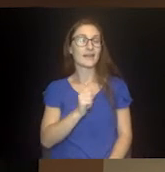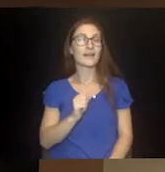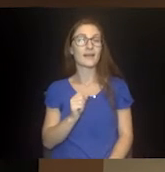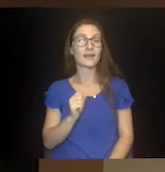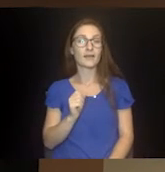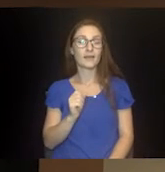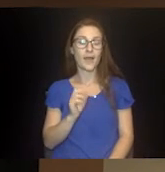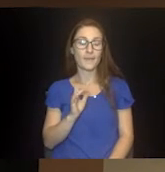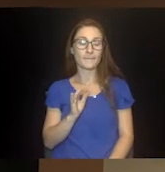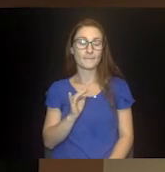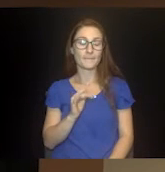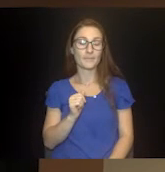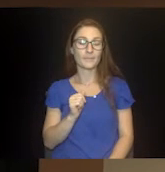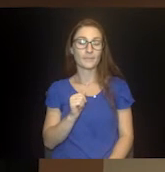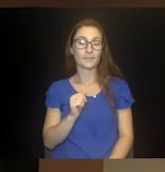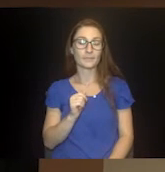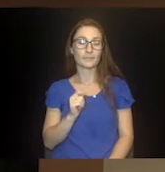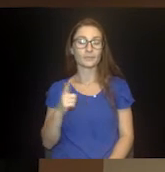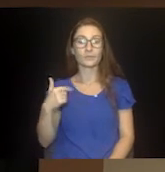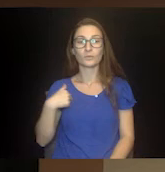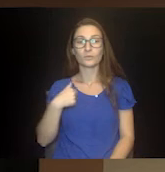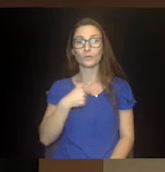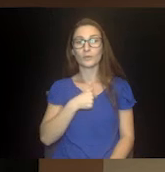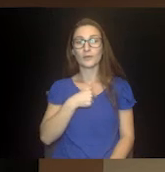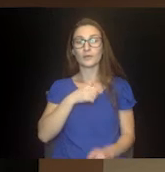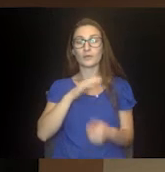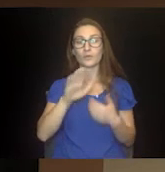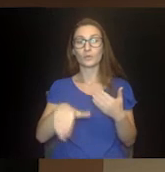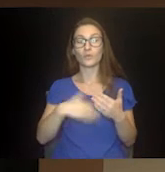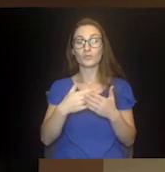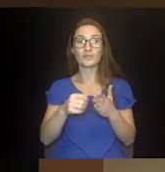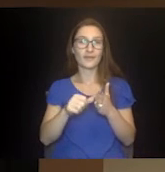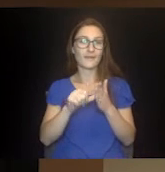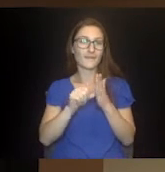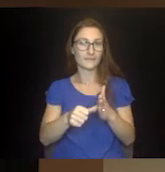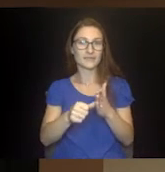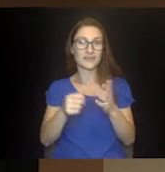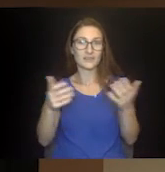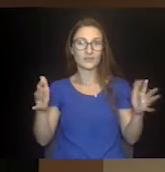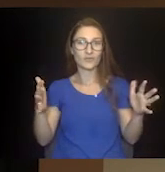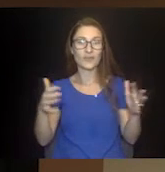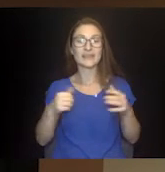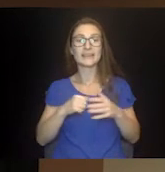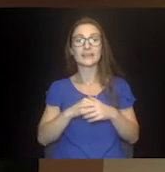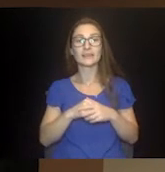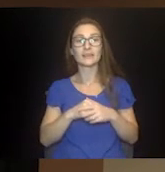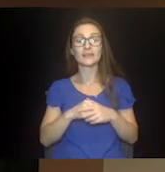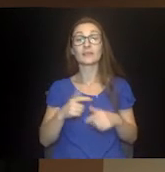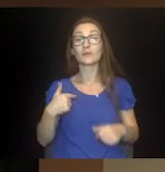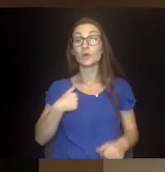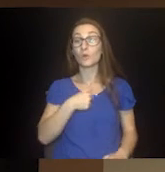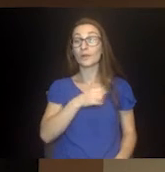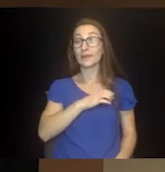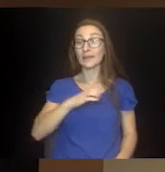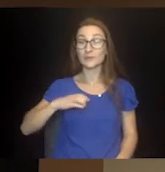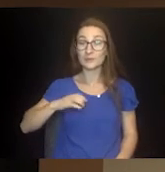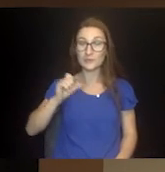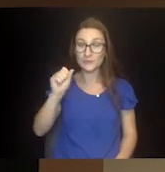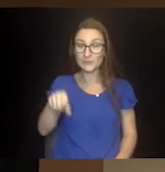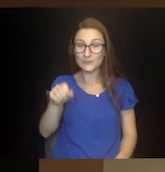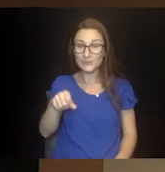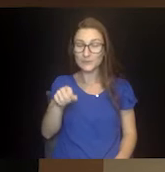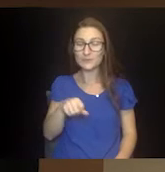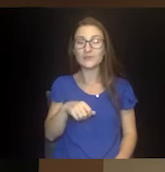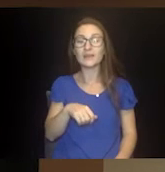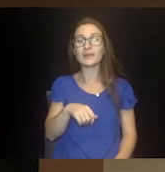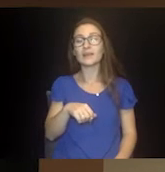So yeah, we and like we kind of, I think we've all kind of emphasized, we're just kind of, we're